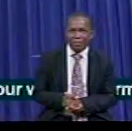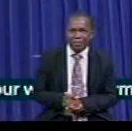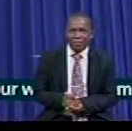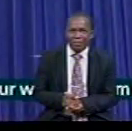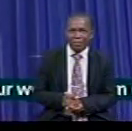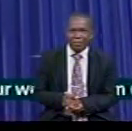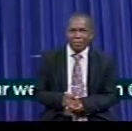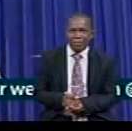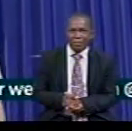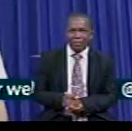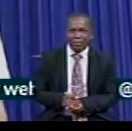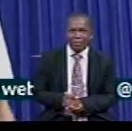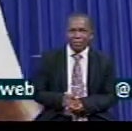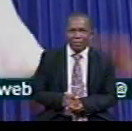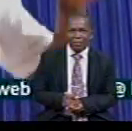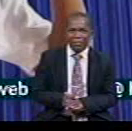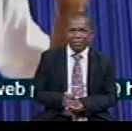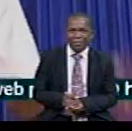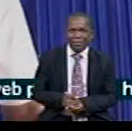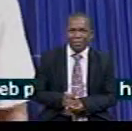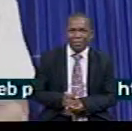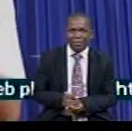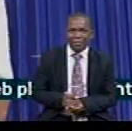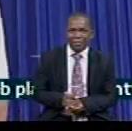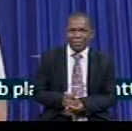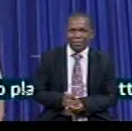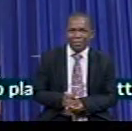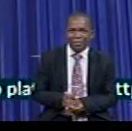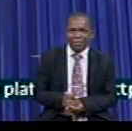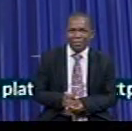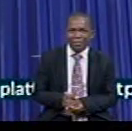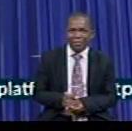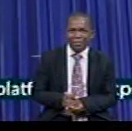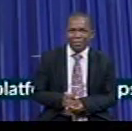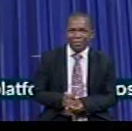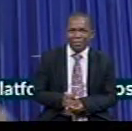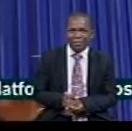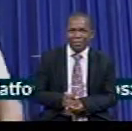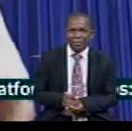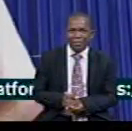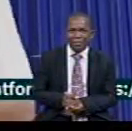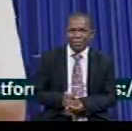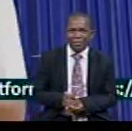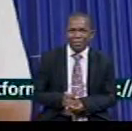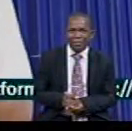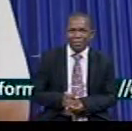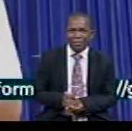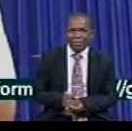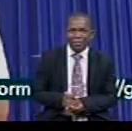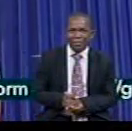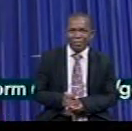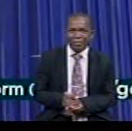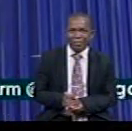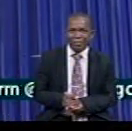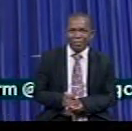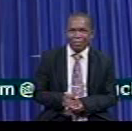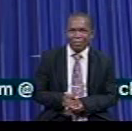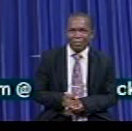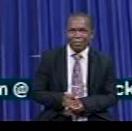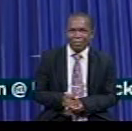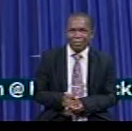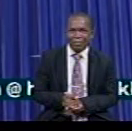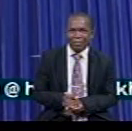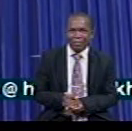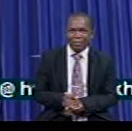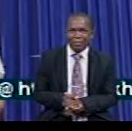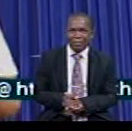me ho to me da ena sei a china sei me prampa me wi ade sem din situation am de atutu me ye fu so ye se me ye